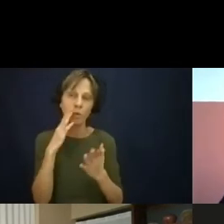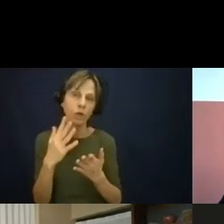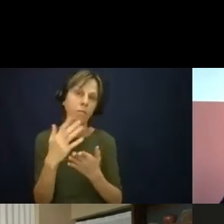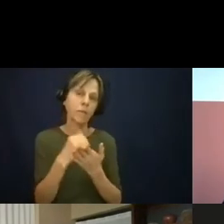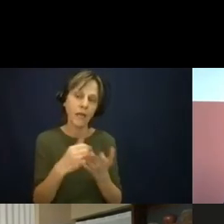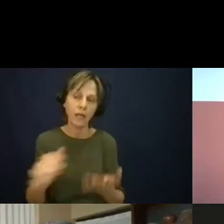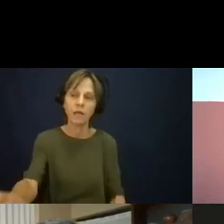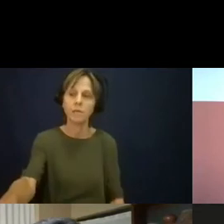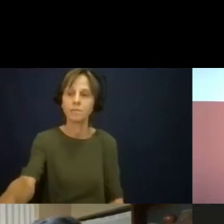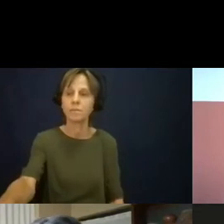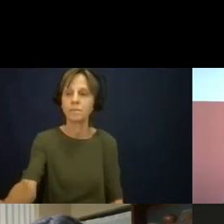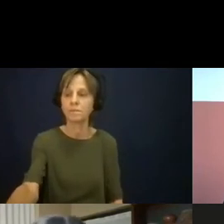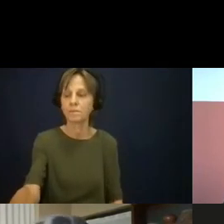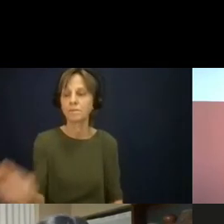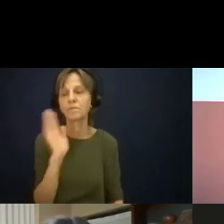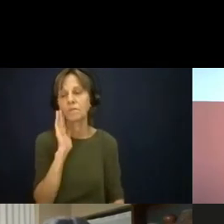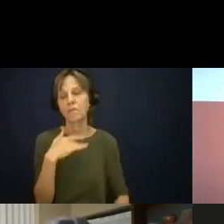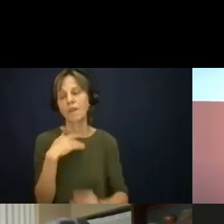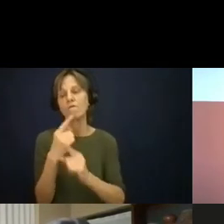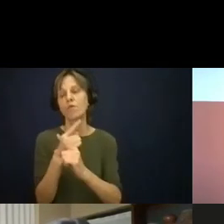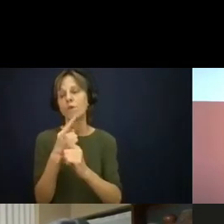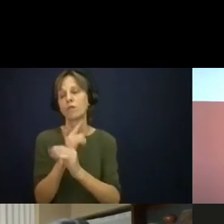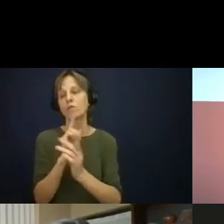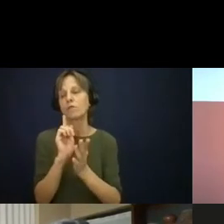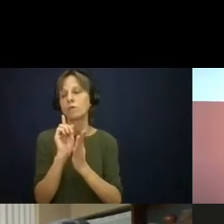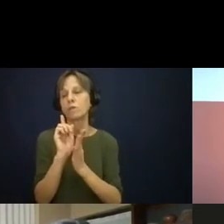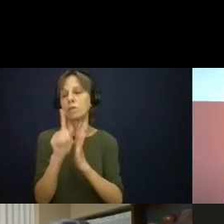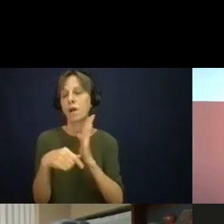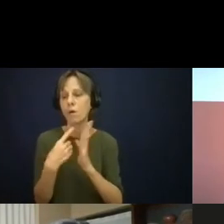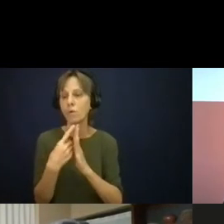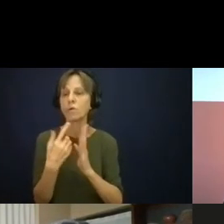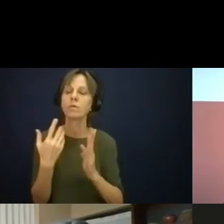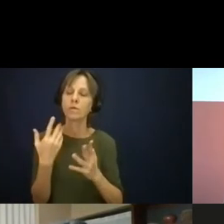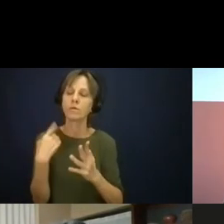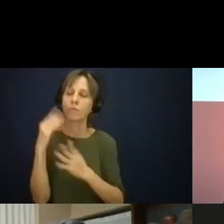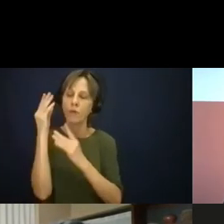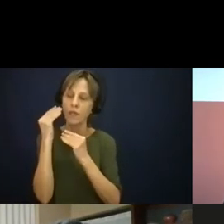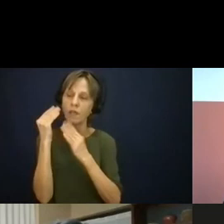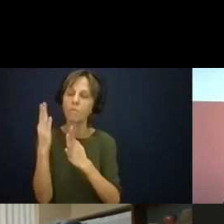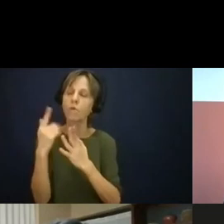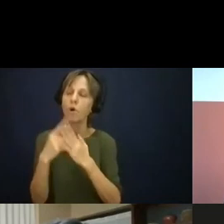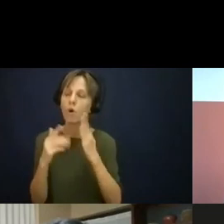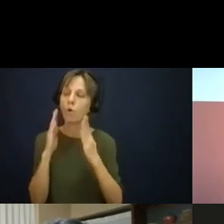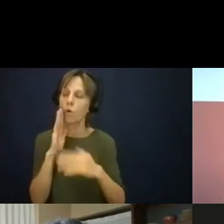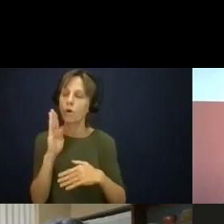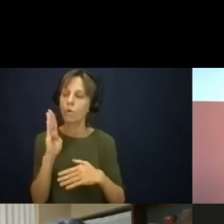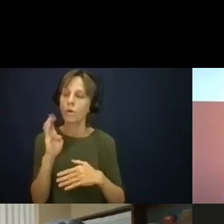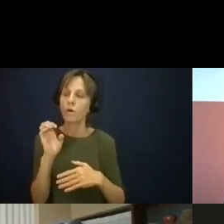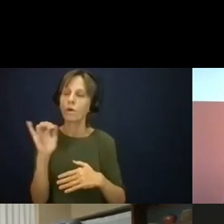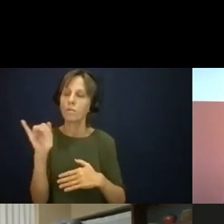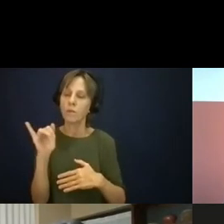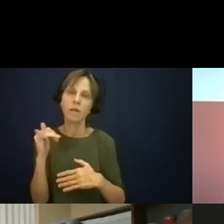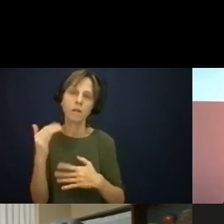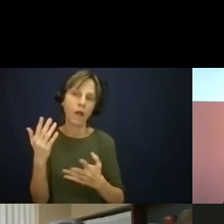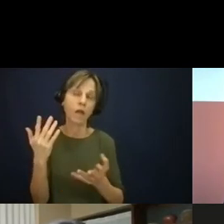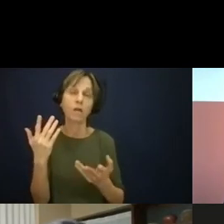have regular hours, and we let them know what it's going to be like, and it's their decision. And they'll take it, and they